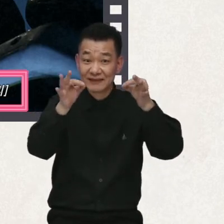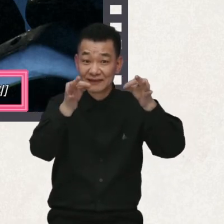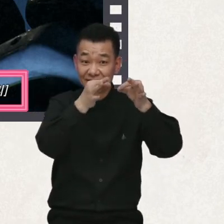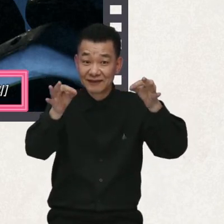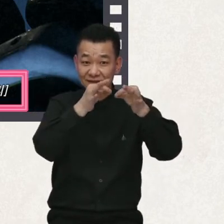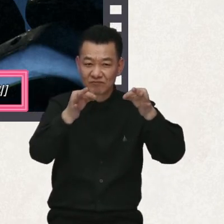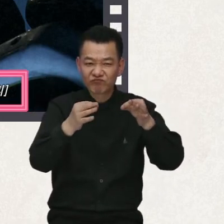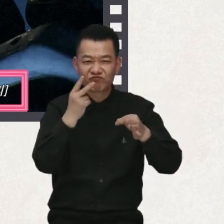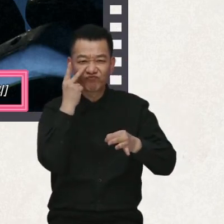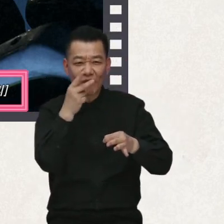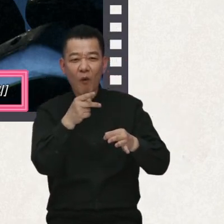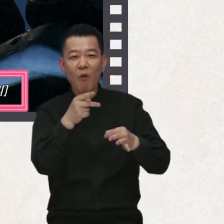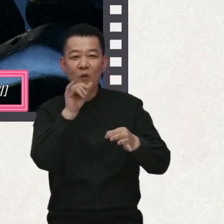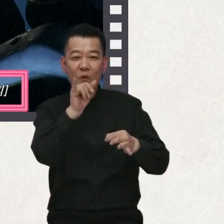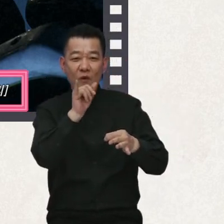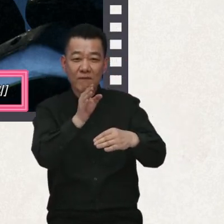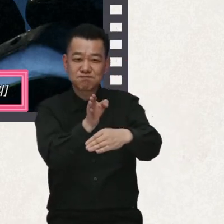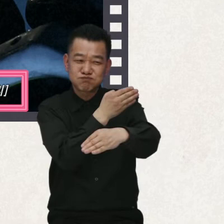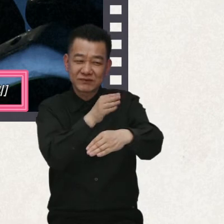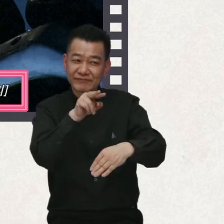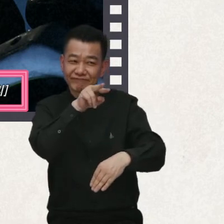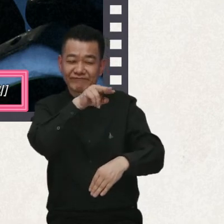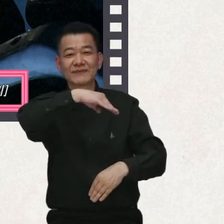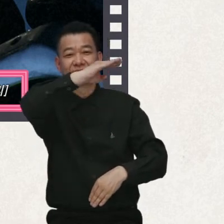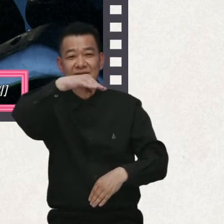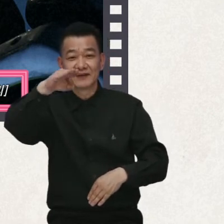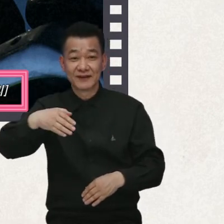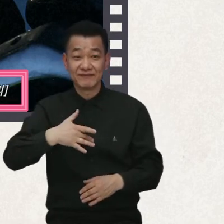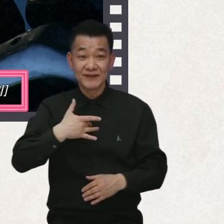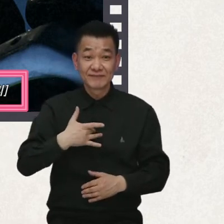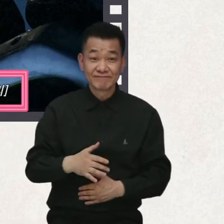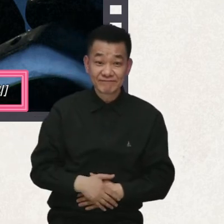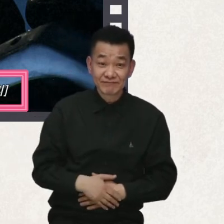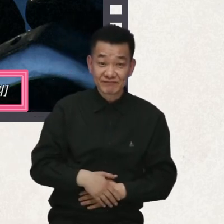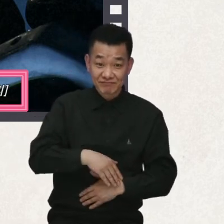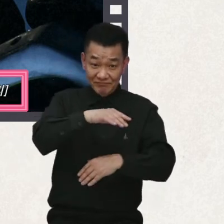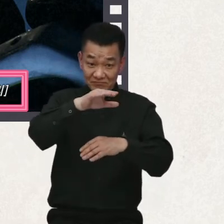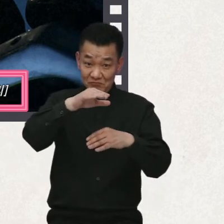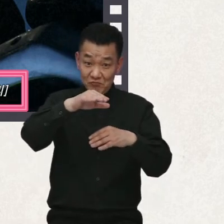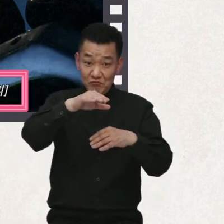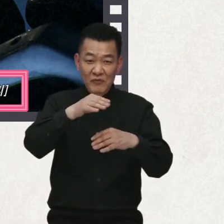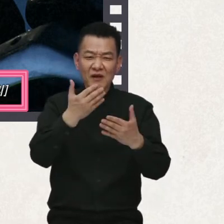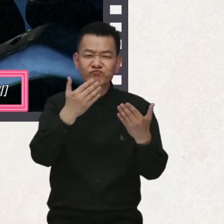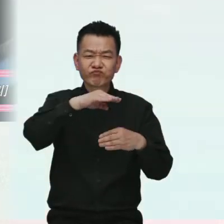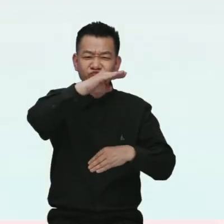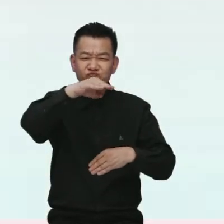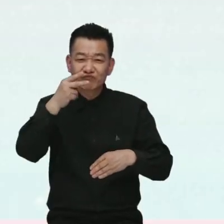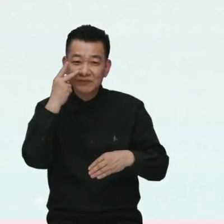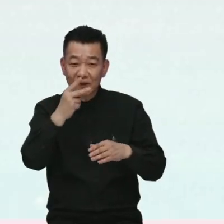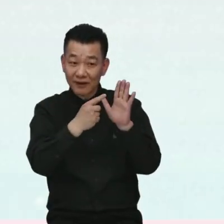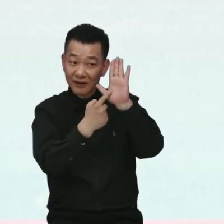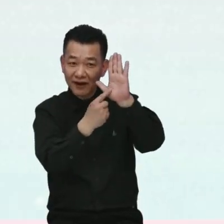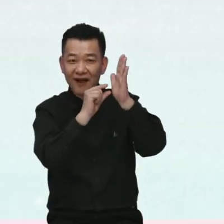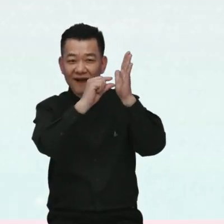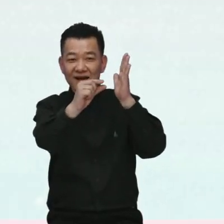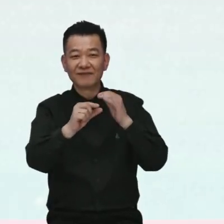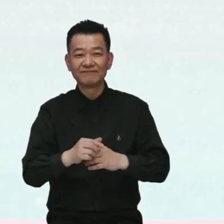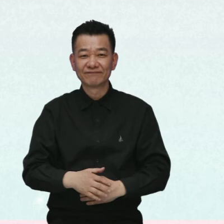who is speaking the dialogue, what kind of background music and sound effects are being played.